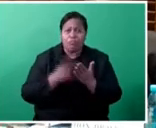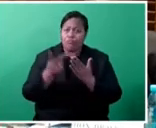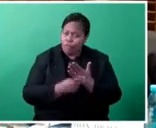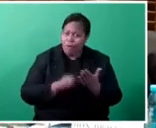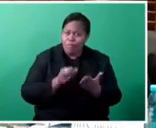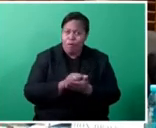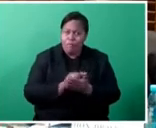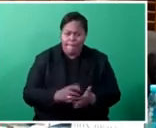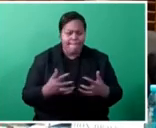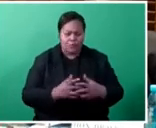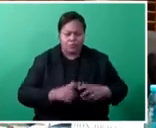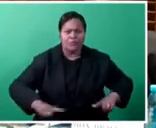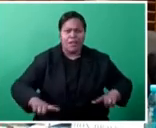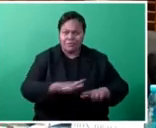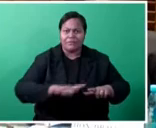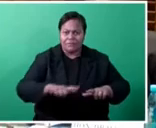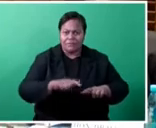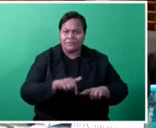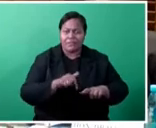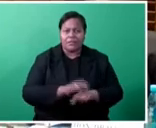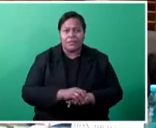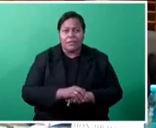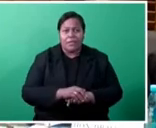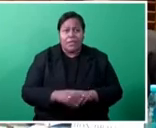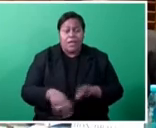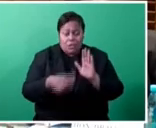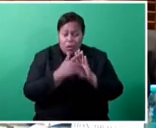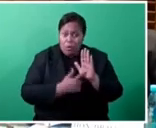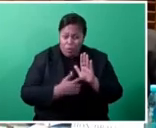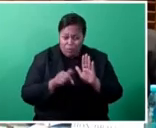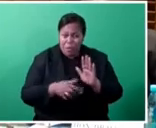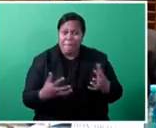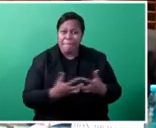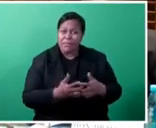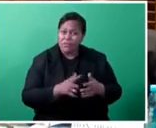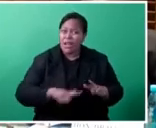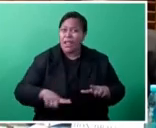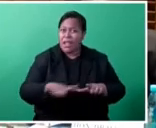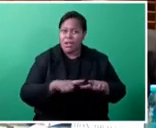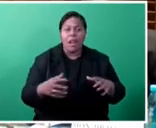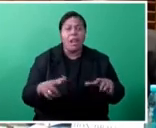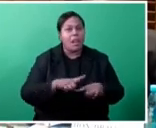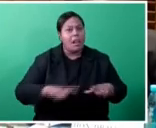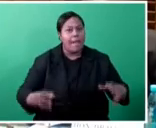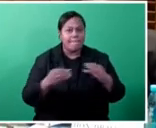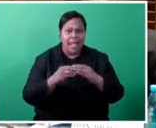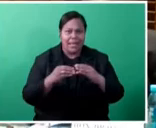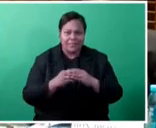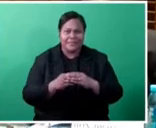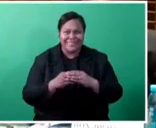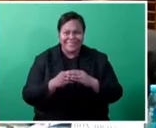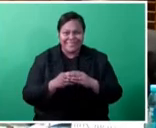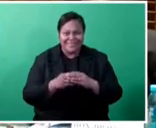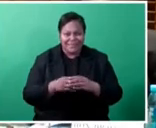reform across government. These reforms are to improve access to land through the Land Bank initiative, which have been implemented